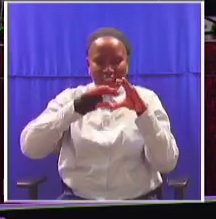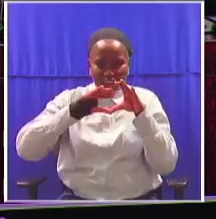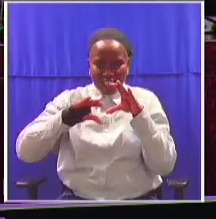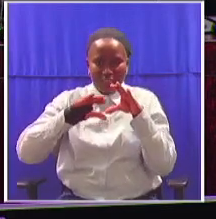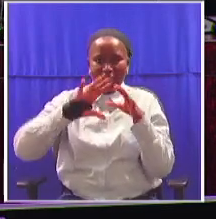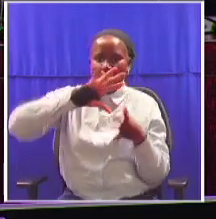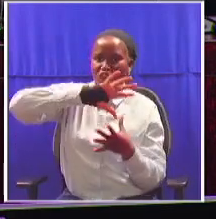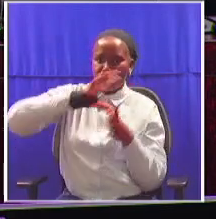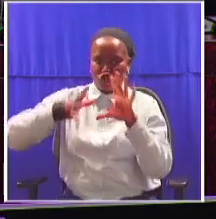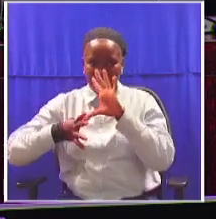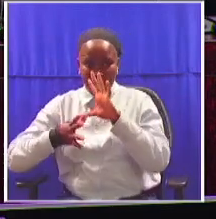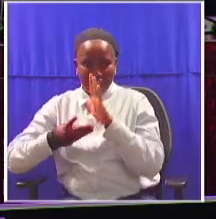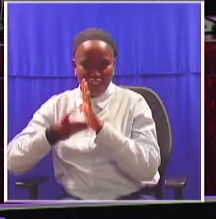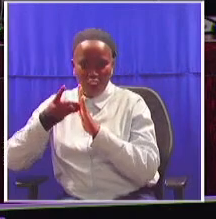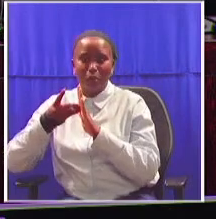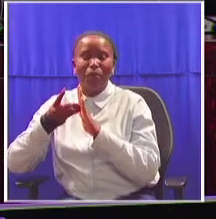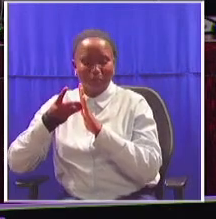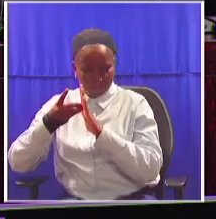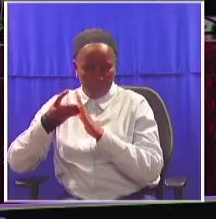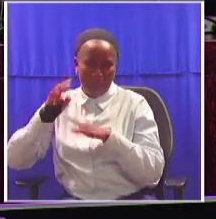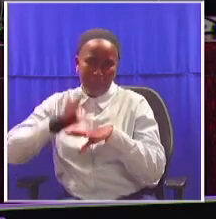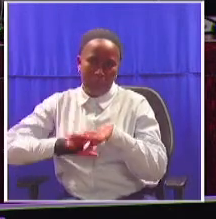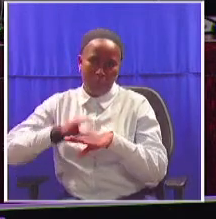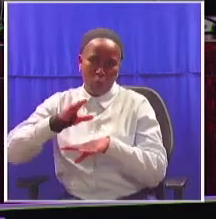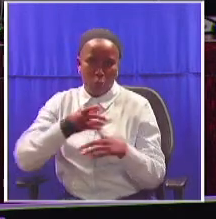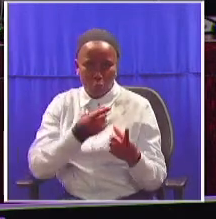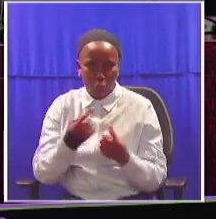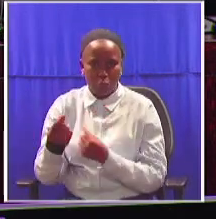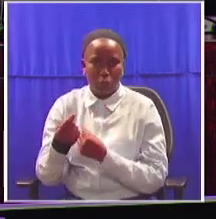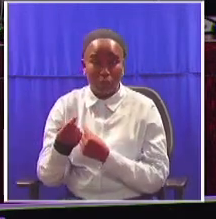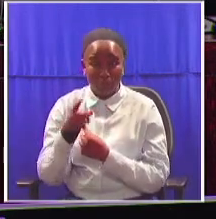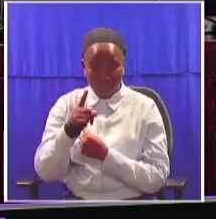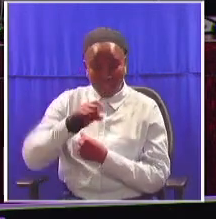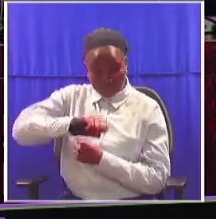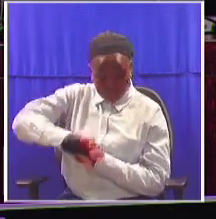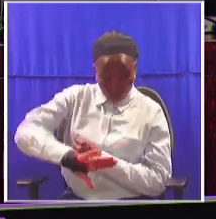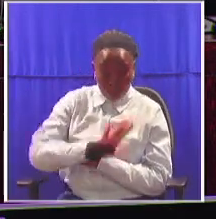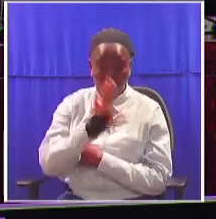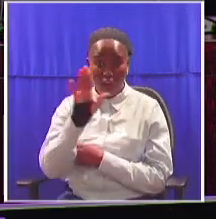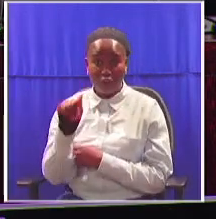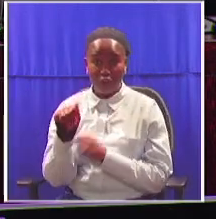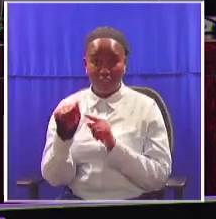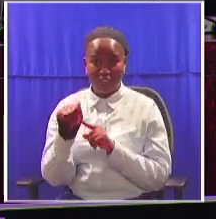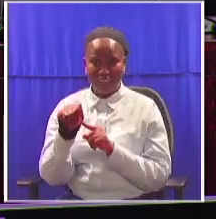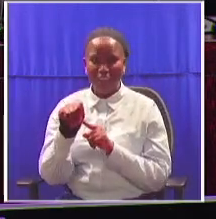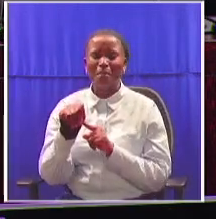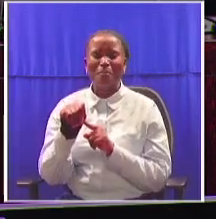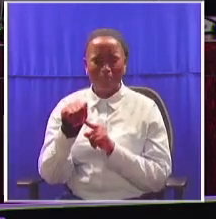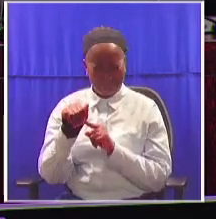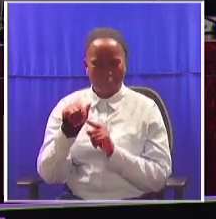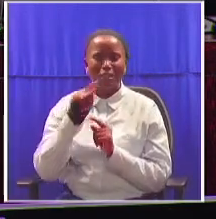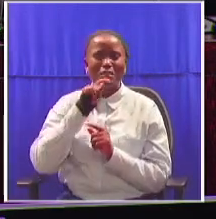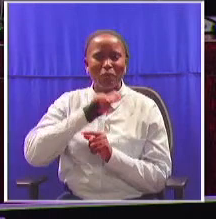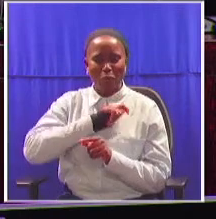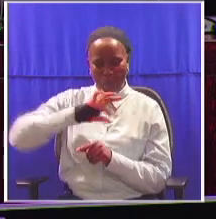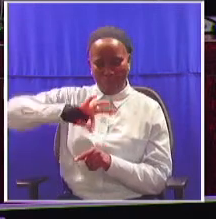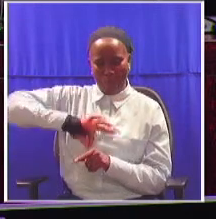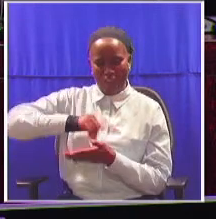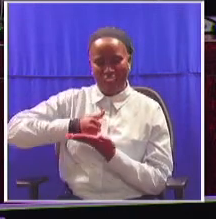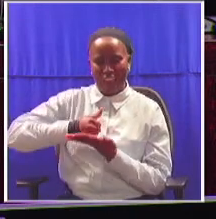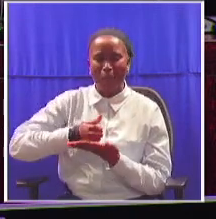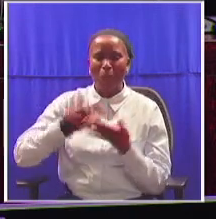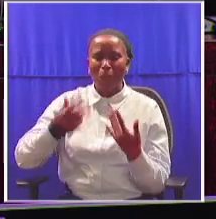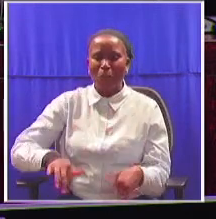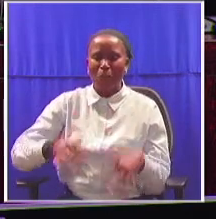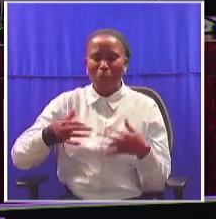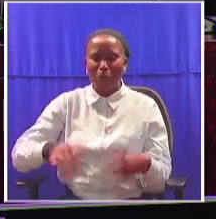development. And South Africa continues to benefit from its participation in BRICS beyond trade and